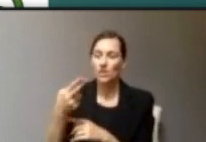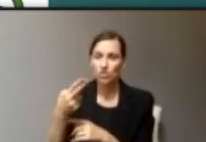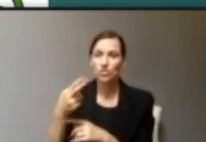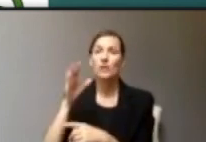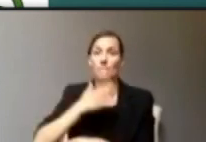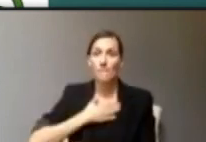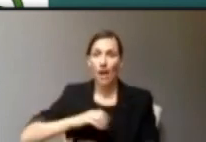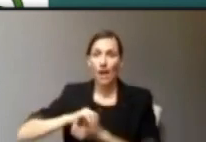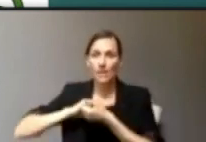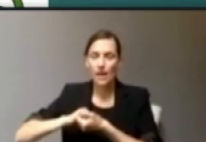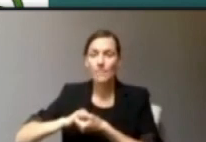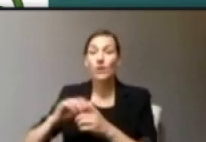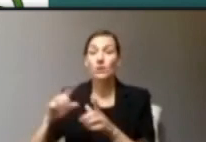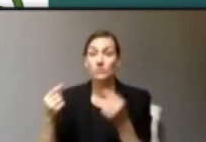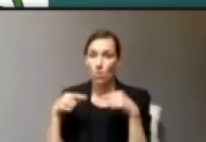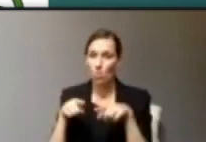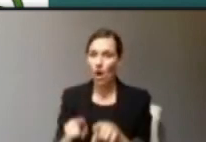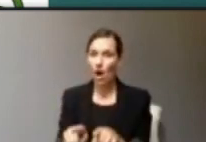while we're